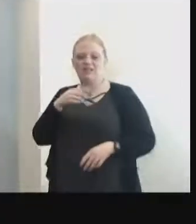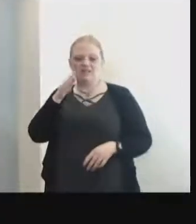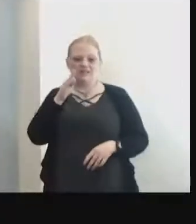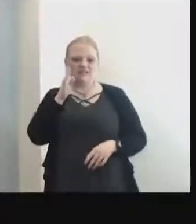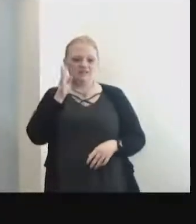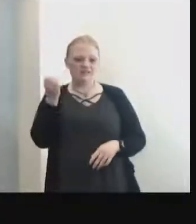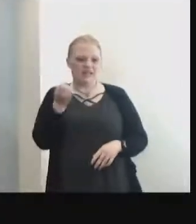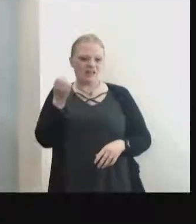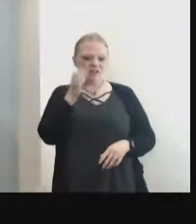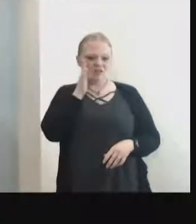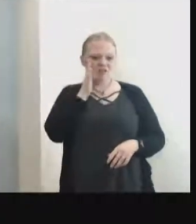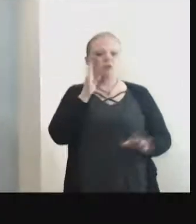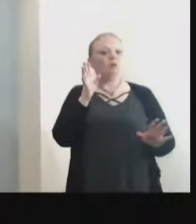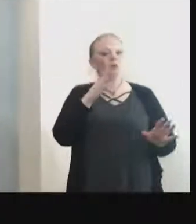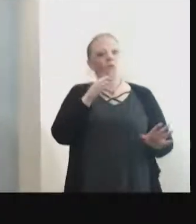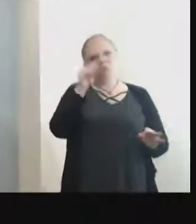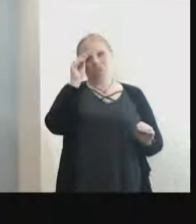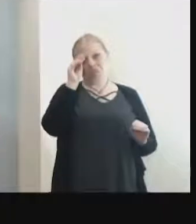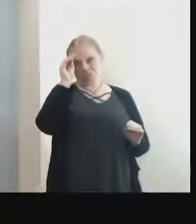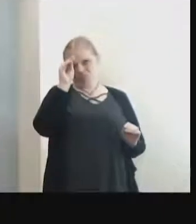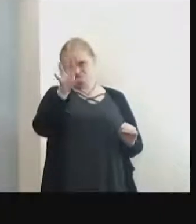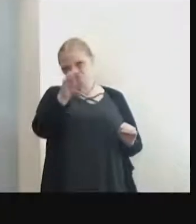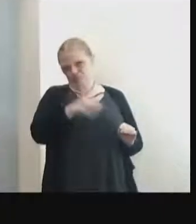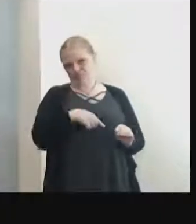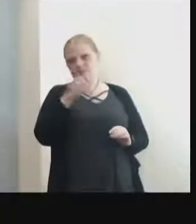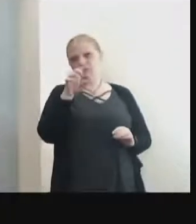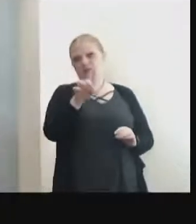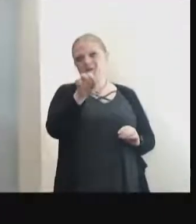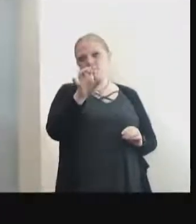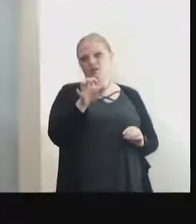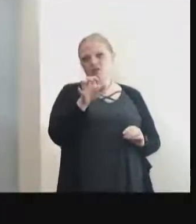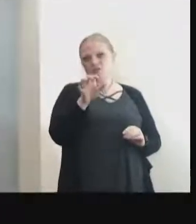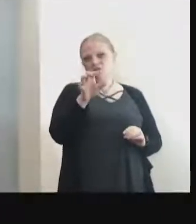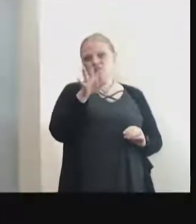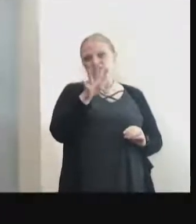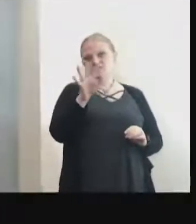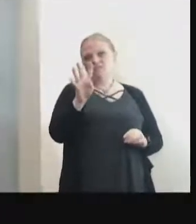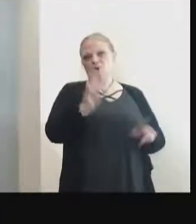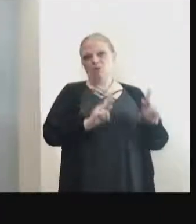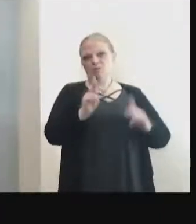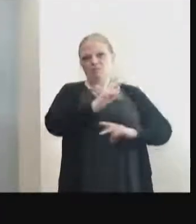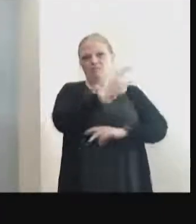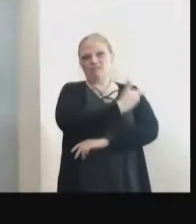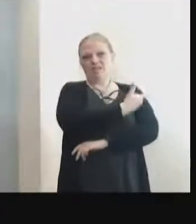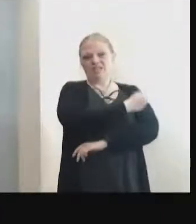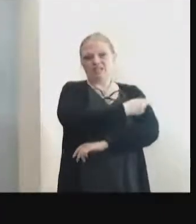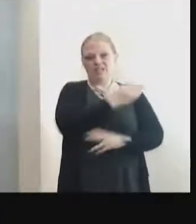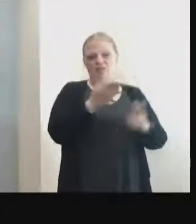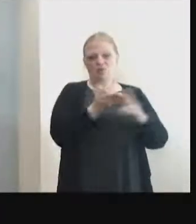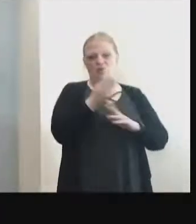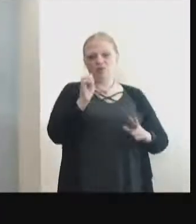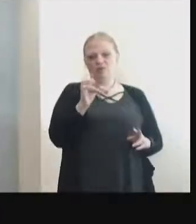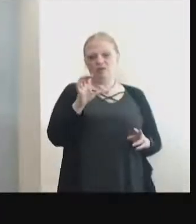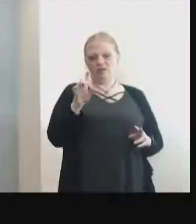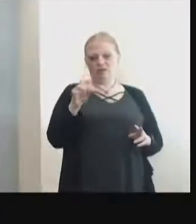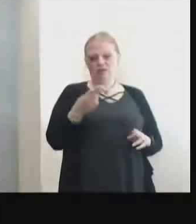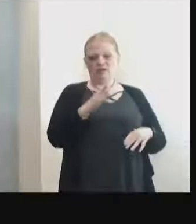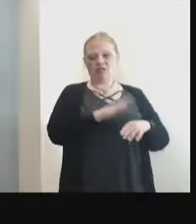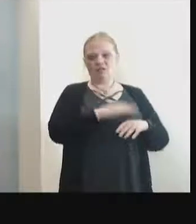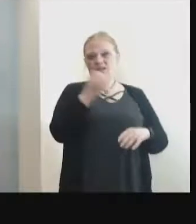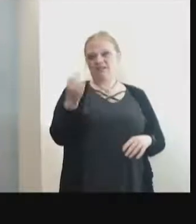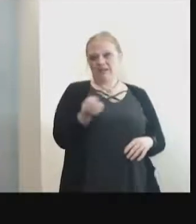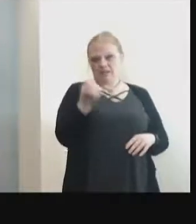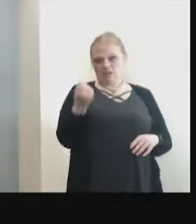To give you a good idea of what happened on Saturday, there were 154 people that were vaccinated by the Erie County Department of Health on